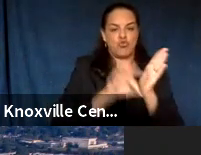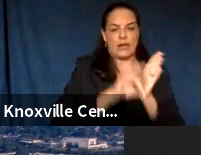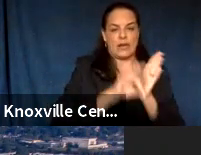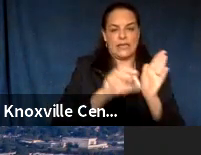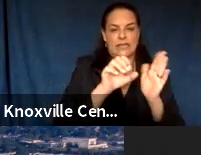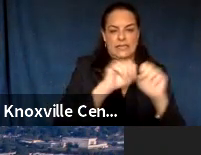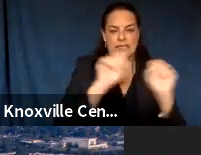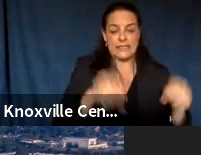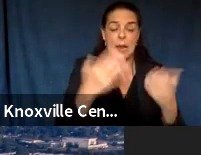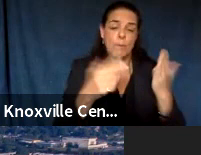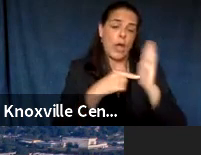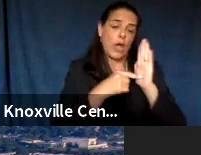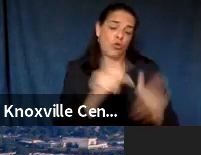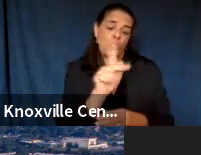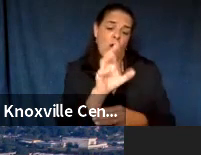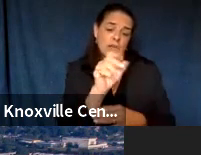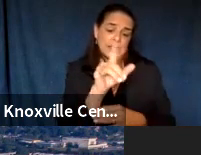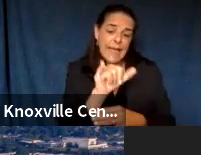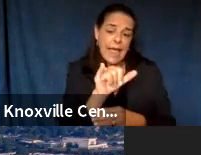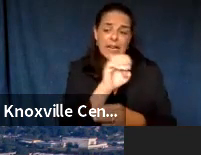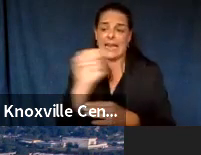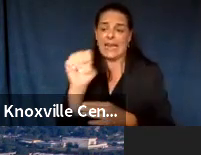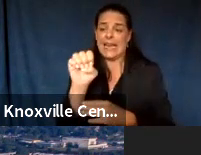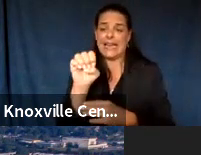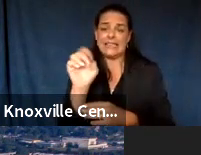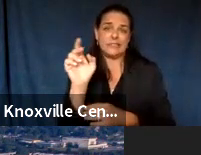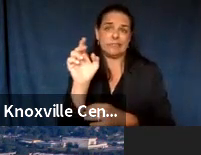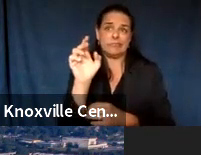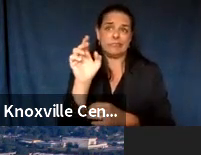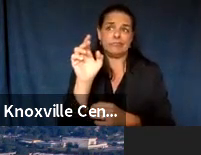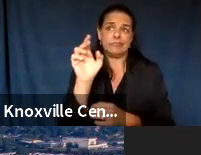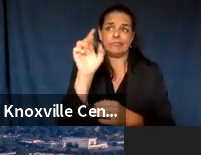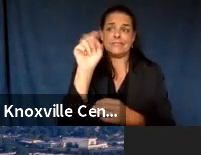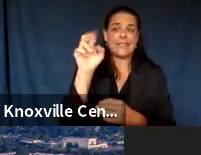the East Region, or patients from other jurisdictions.